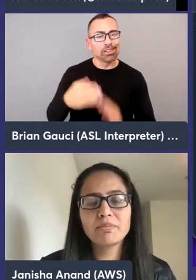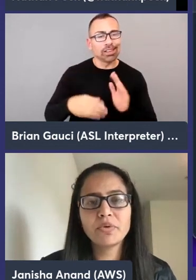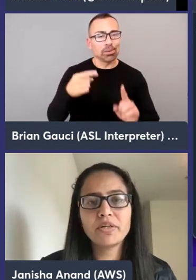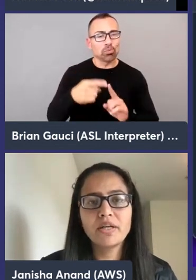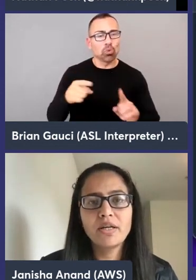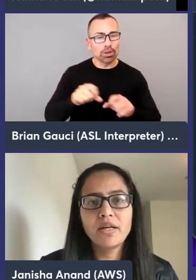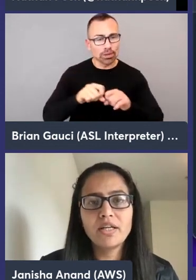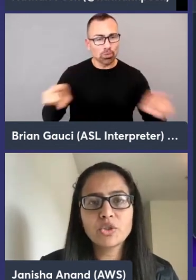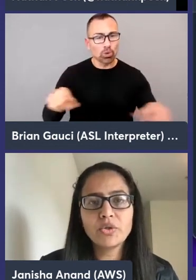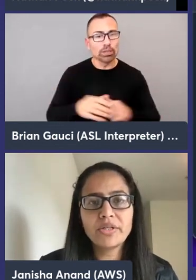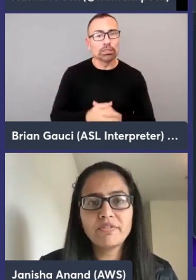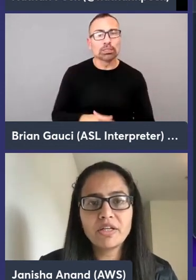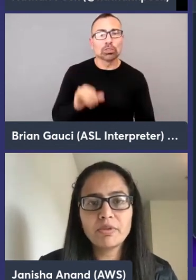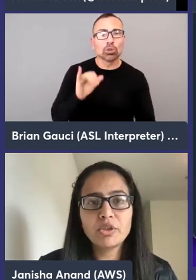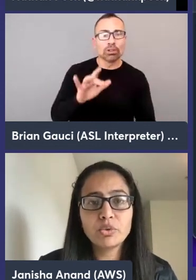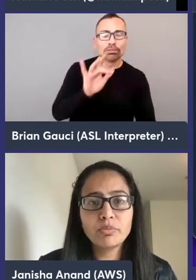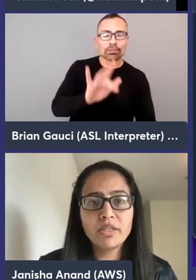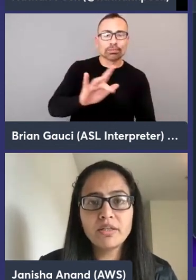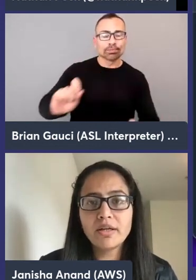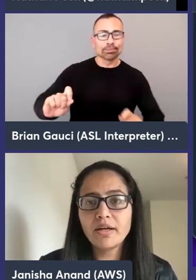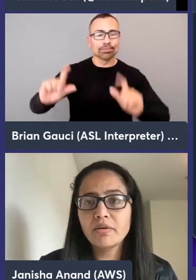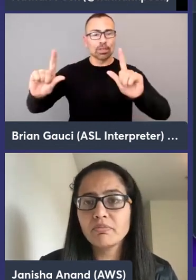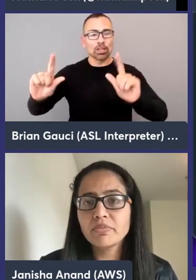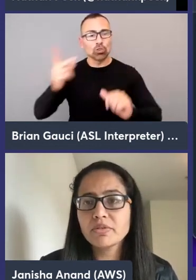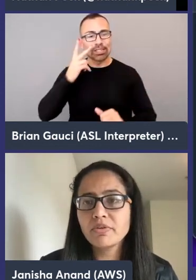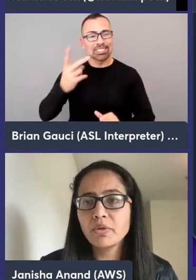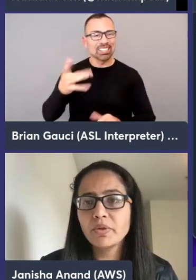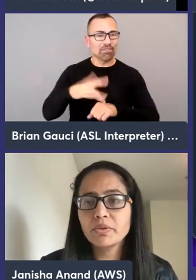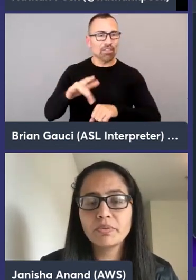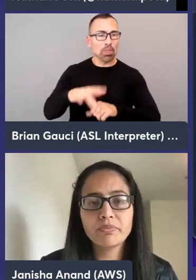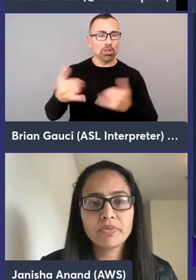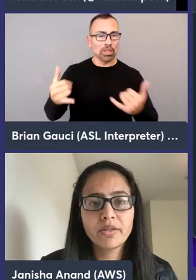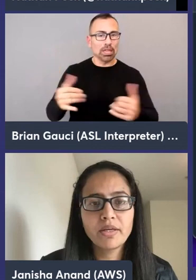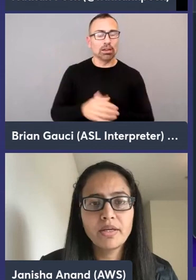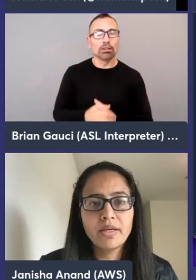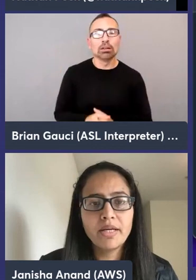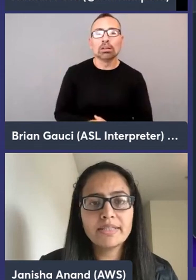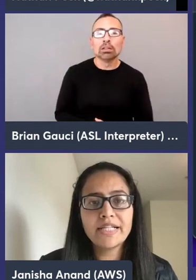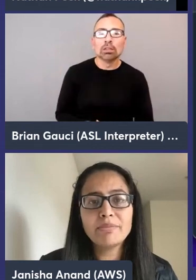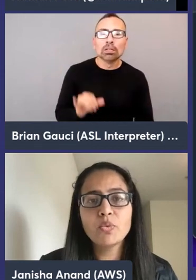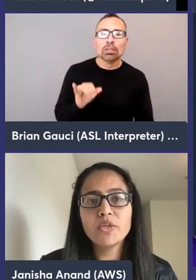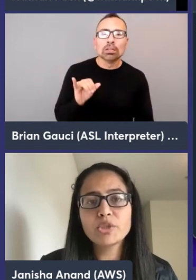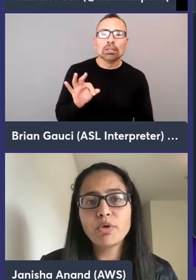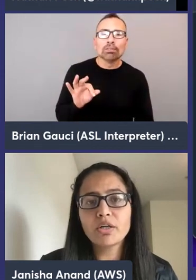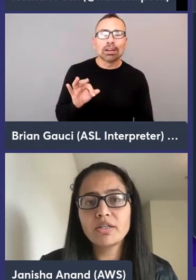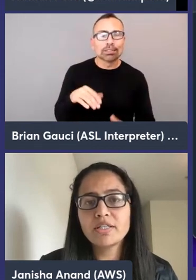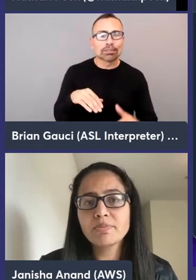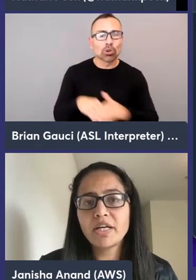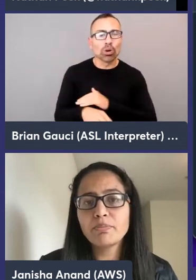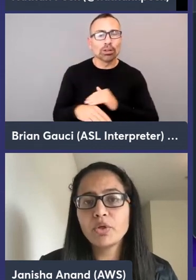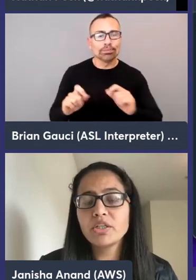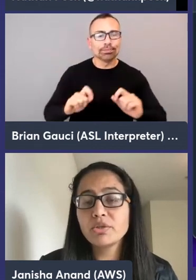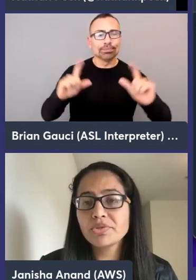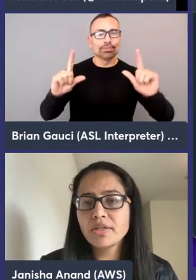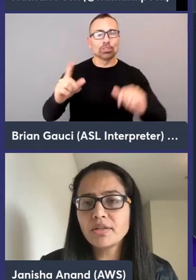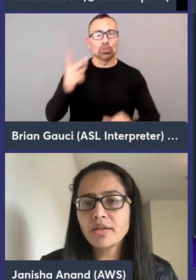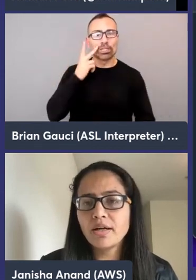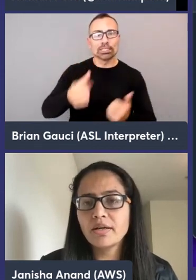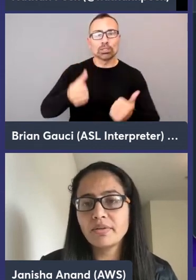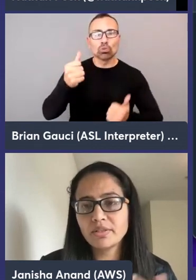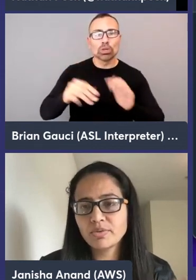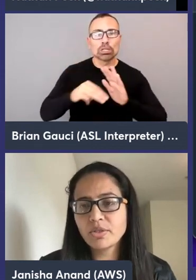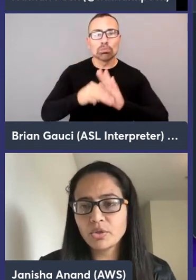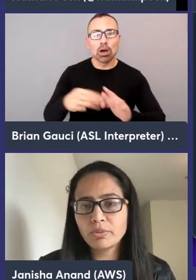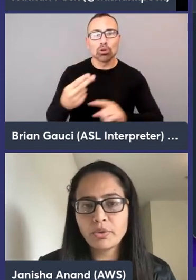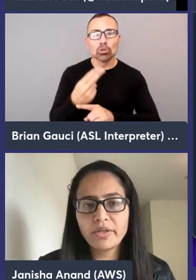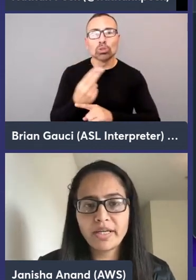my endpoint, it's already available to me. So if I go into, it'll tell me which model is my endpoint using.